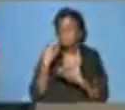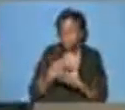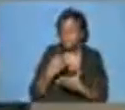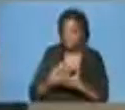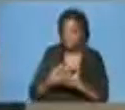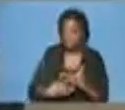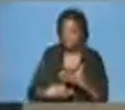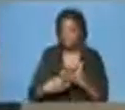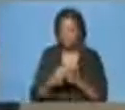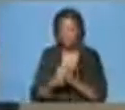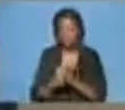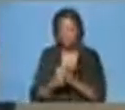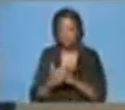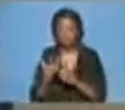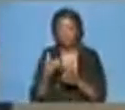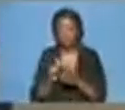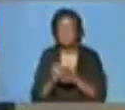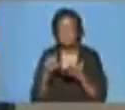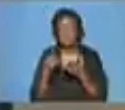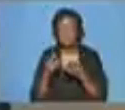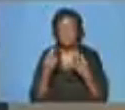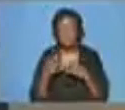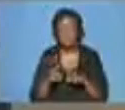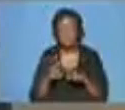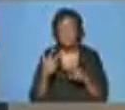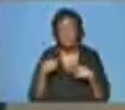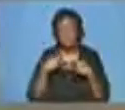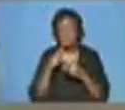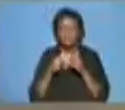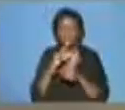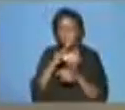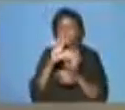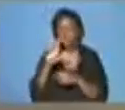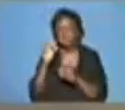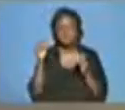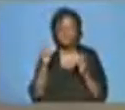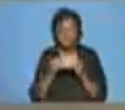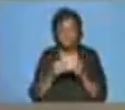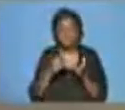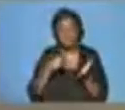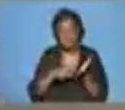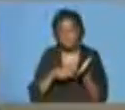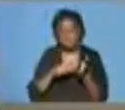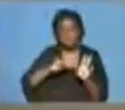on-site inspections are underway, and they have about 35 more slated to